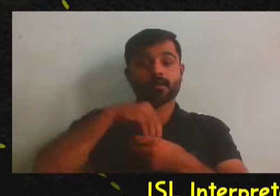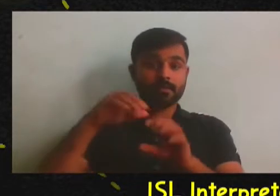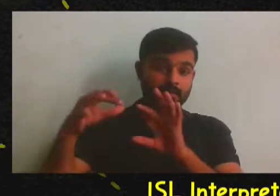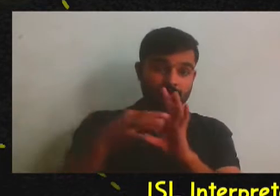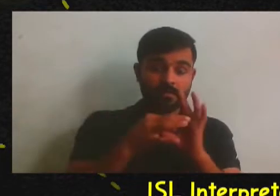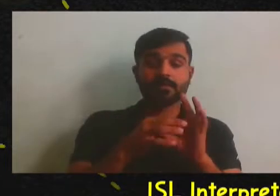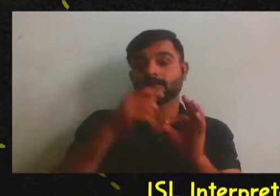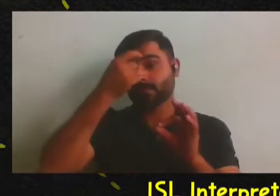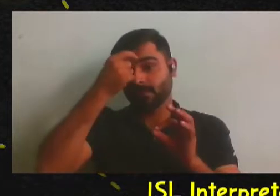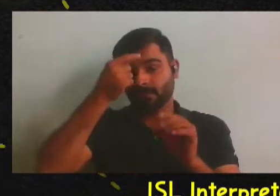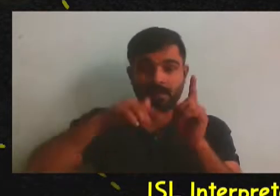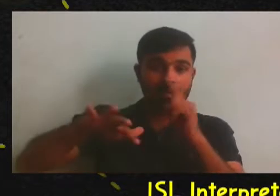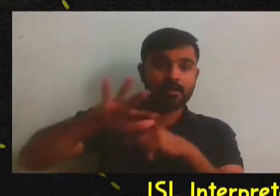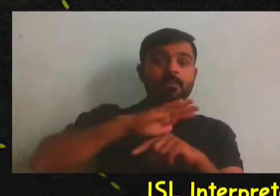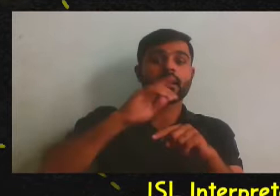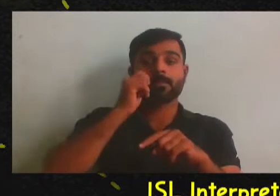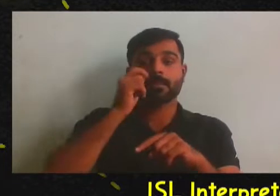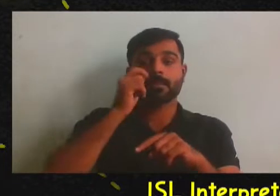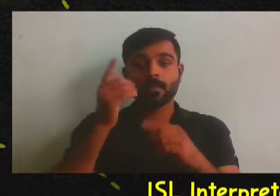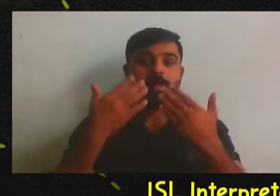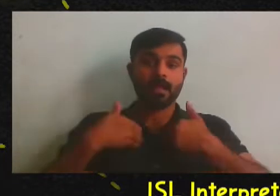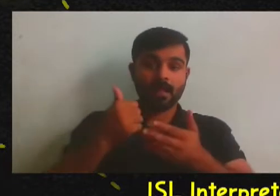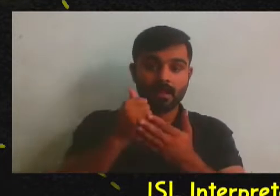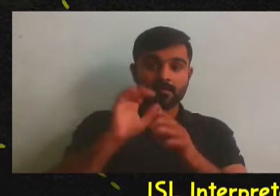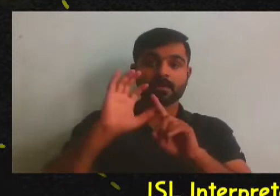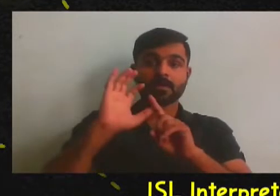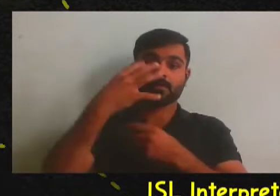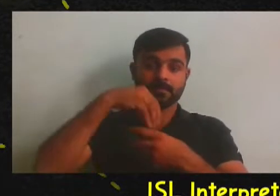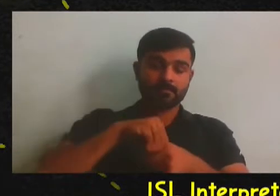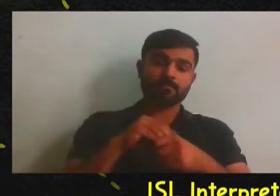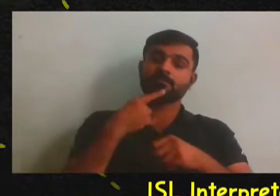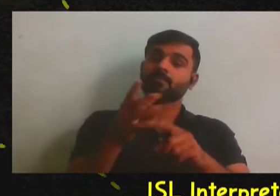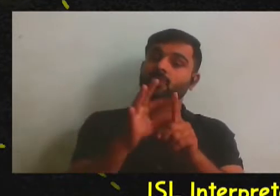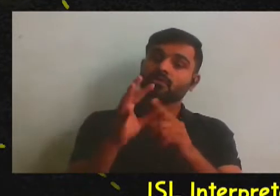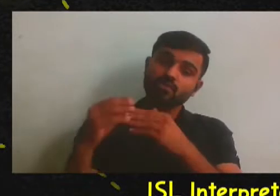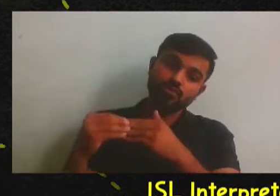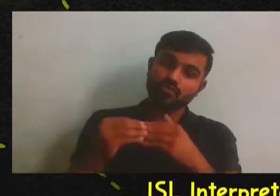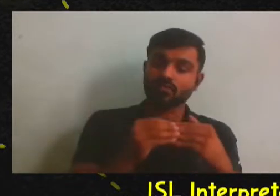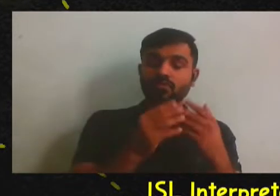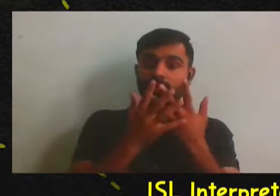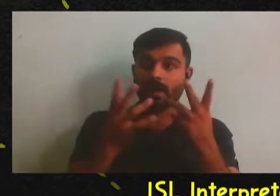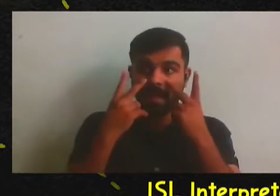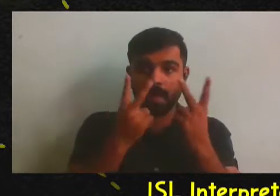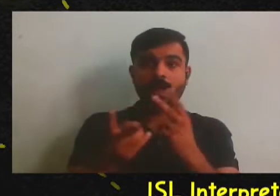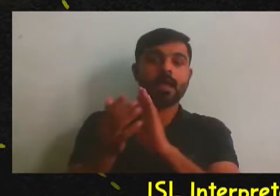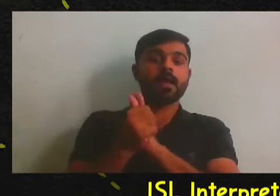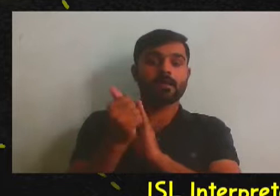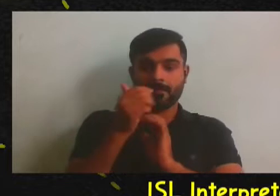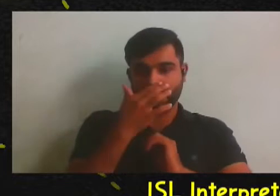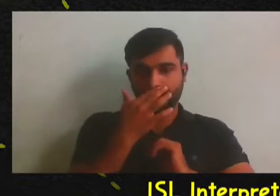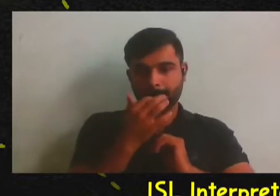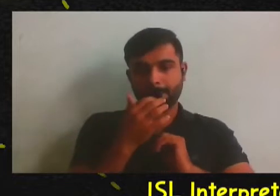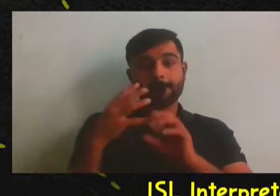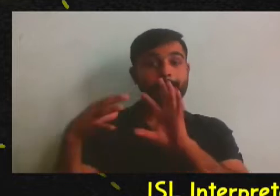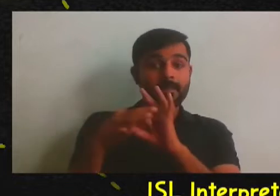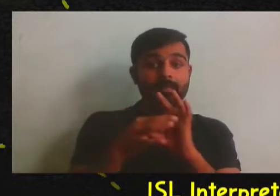around issues like gender, health, and climate change. And then we do this through observation and scale. So through scale,